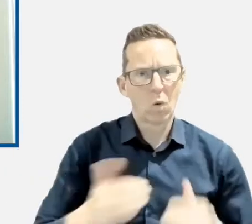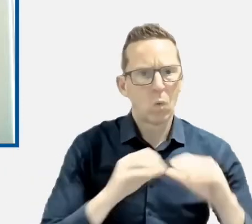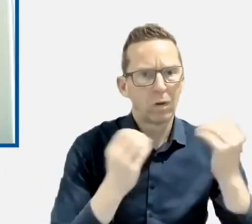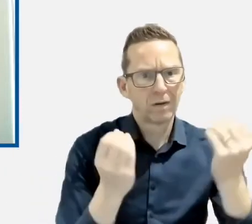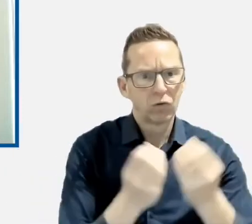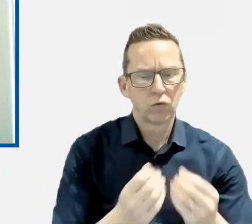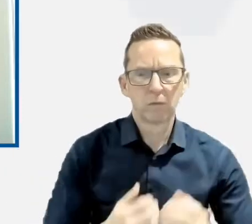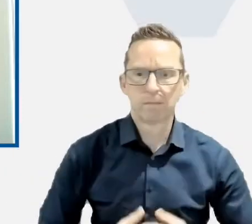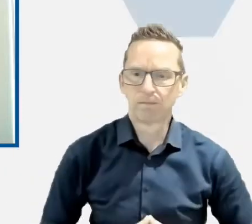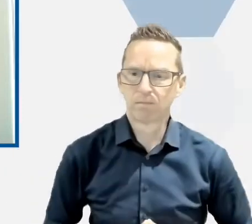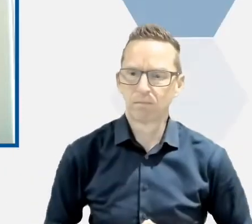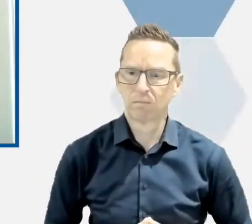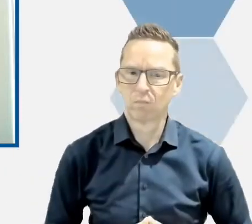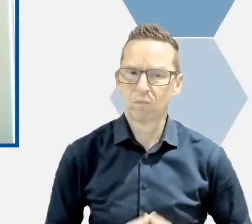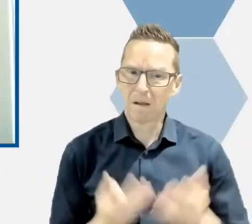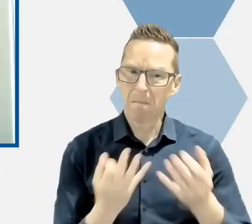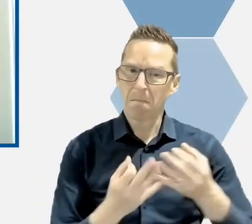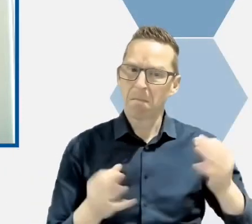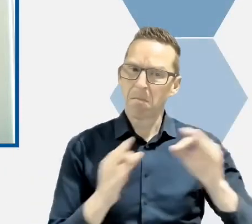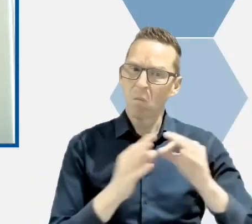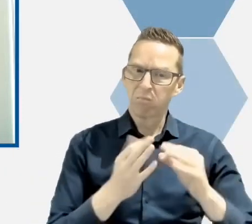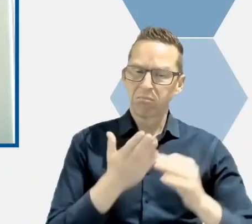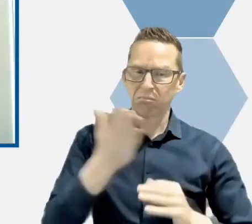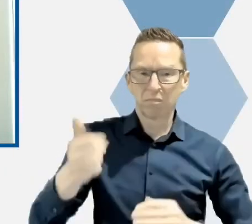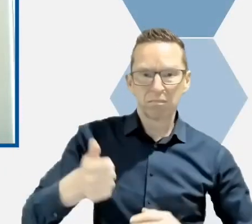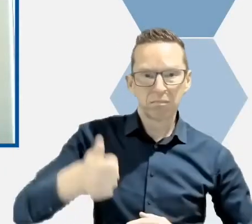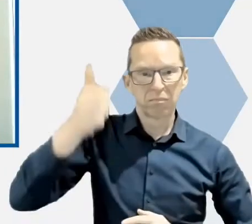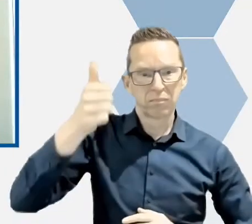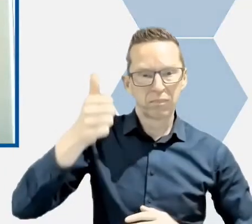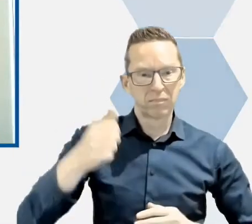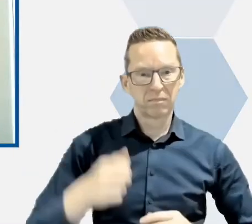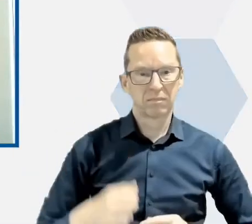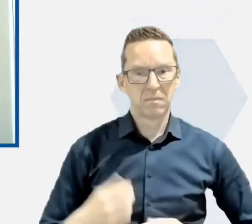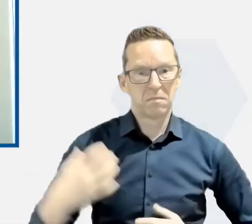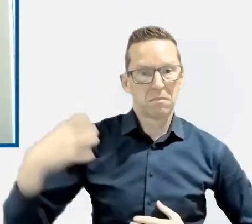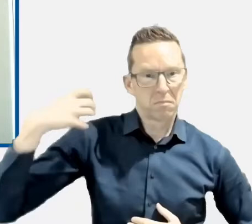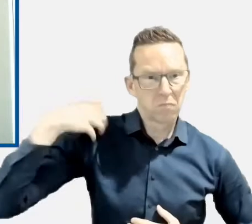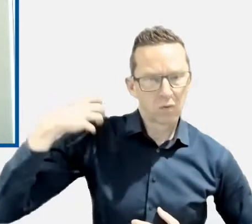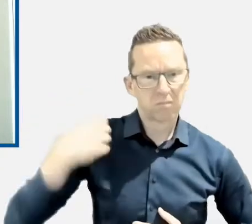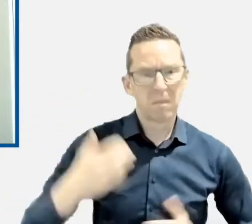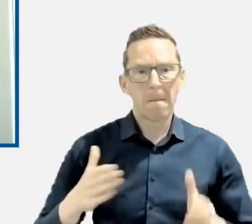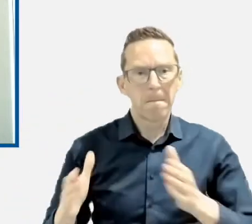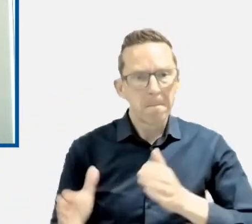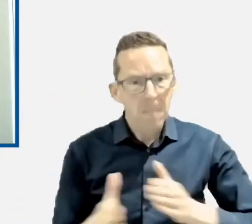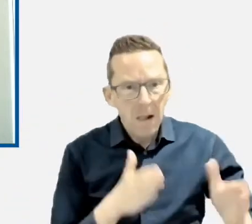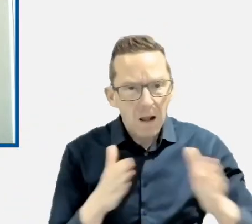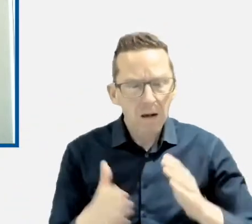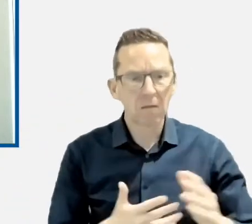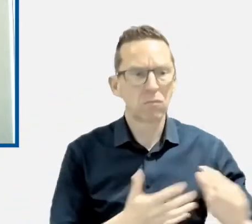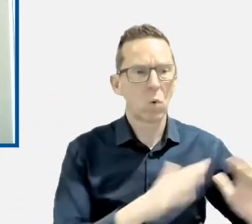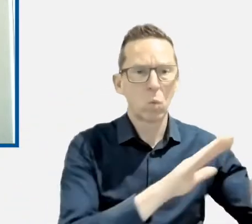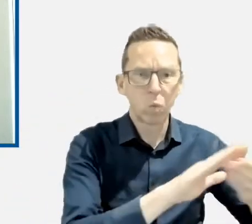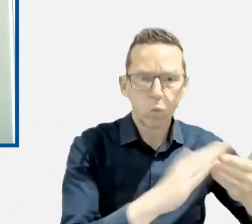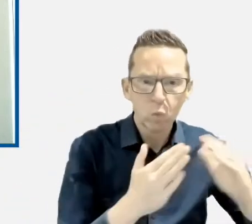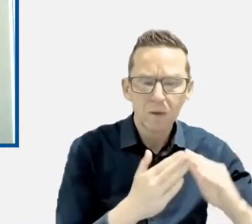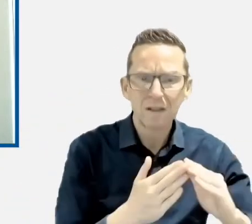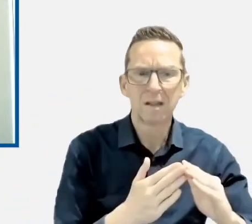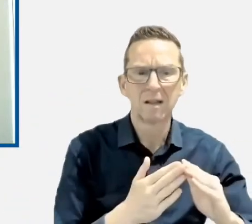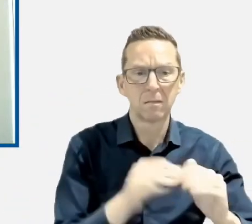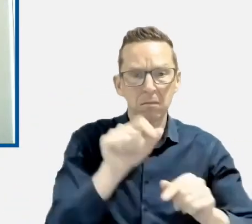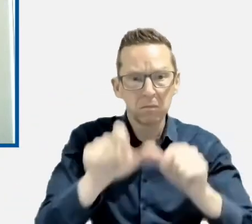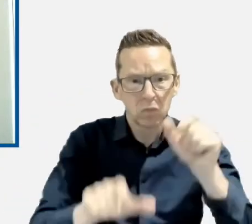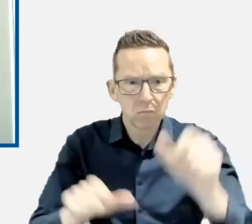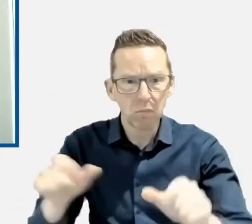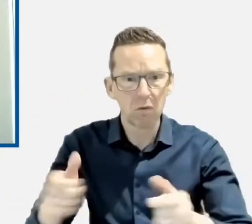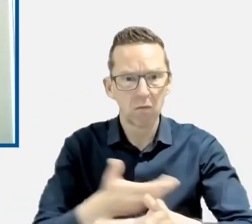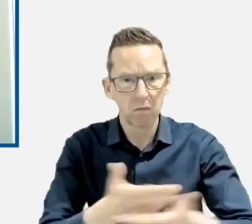the investors, the communities, and also individual actors. But most importantly, it must reach the last